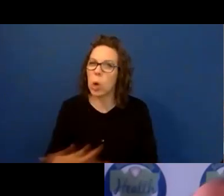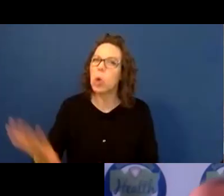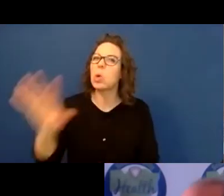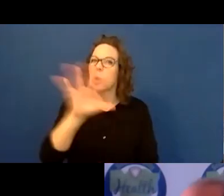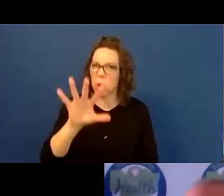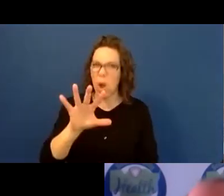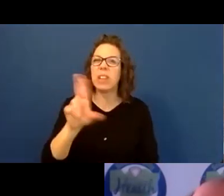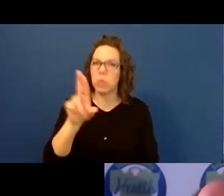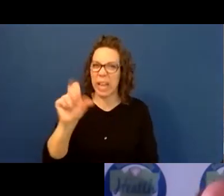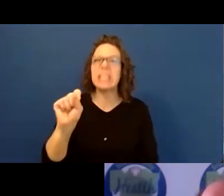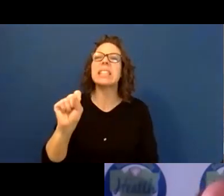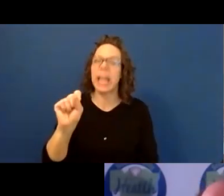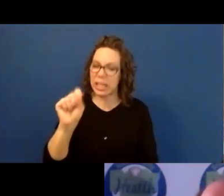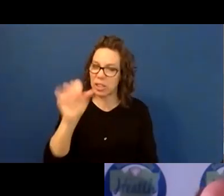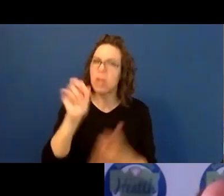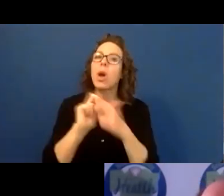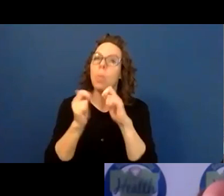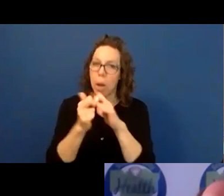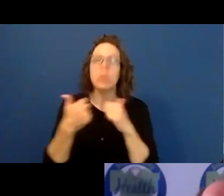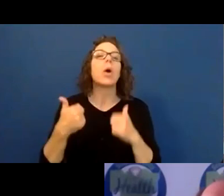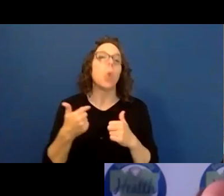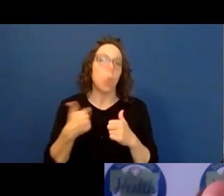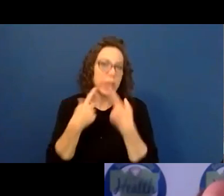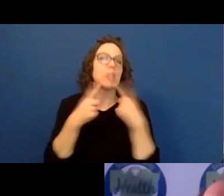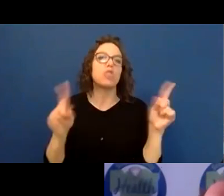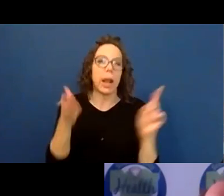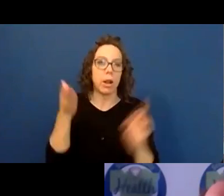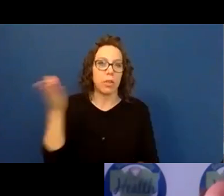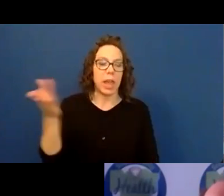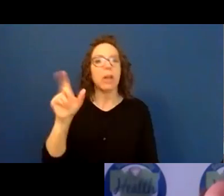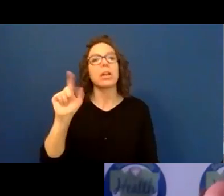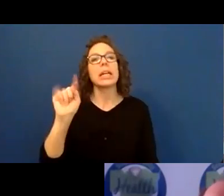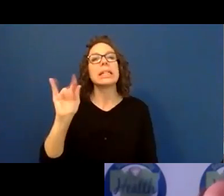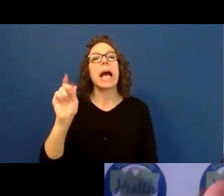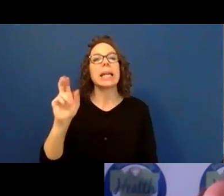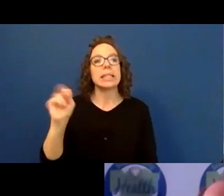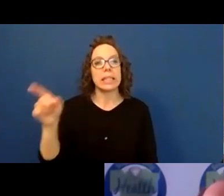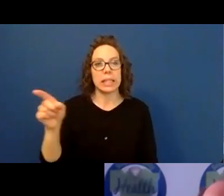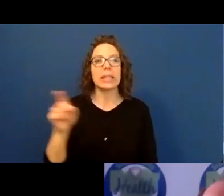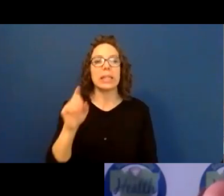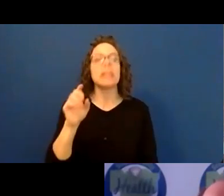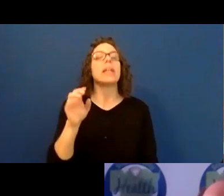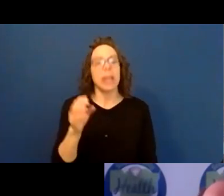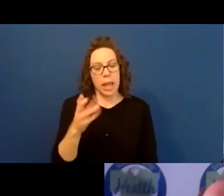have gone ahead and shared that the outbreak status there at Tyson Plant in Joslyn.